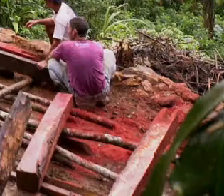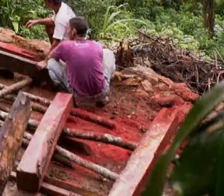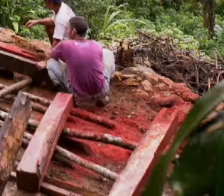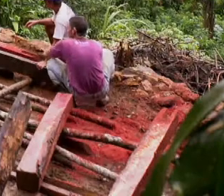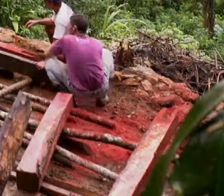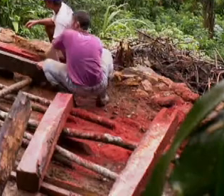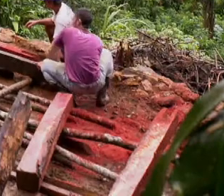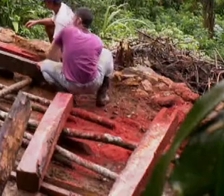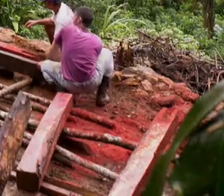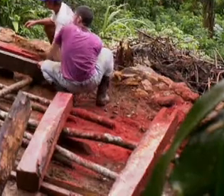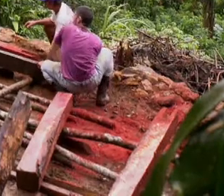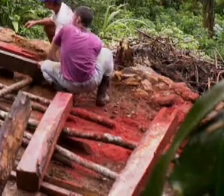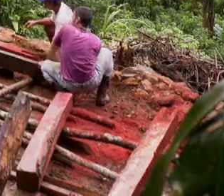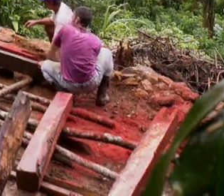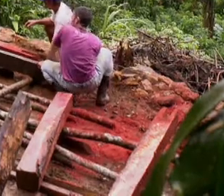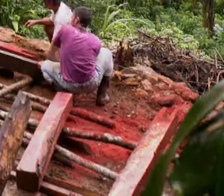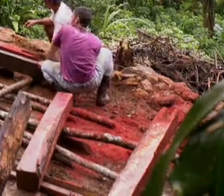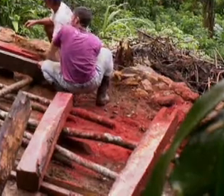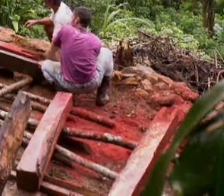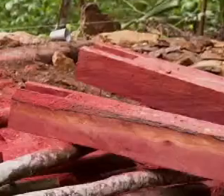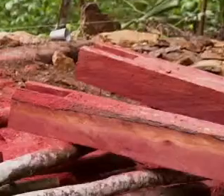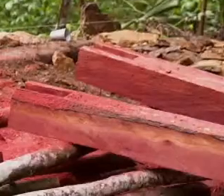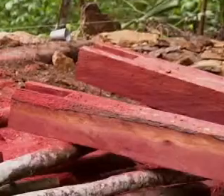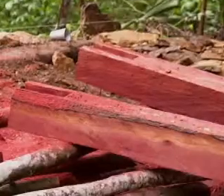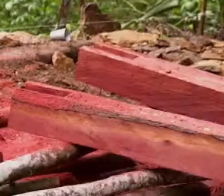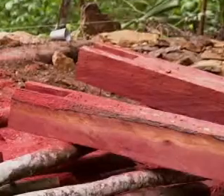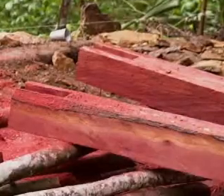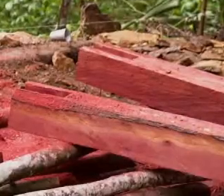building the mud and wattle walls, like adobes.